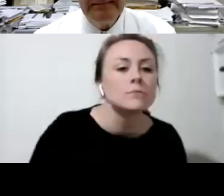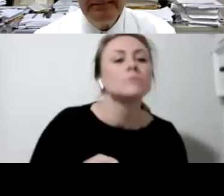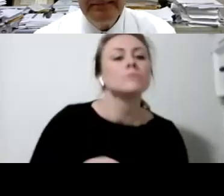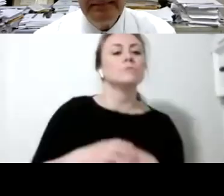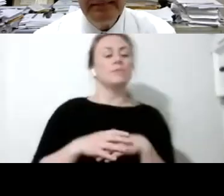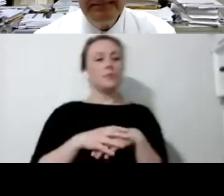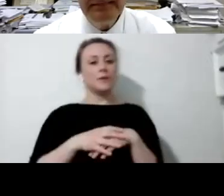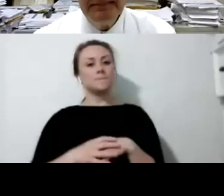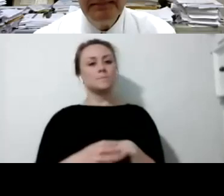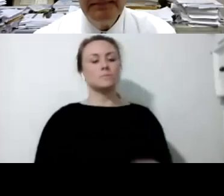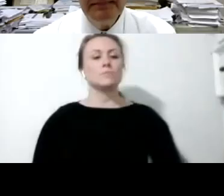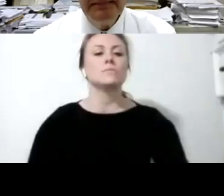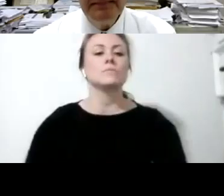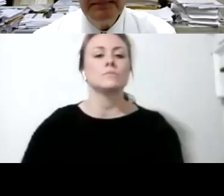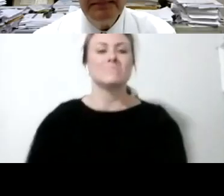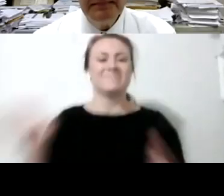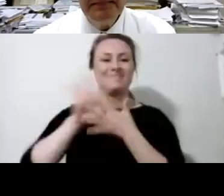anyone